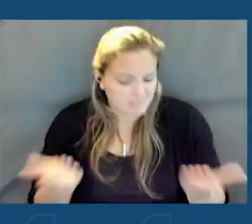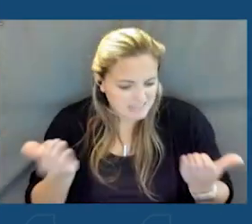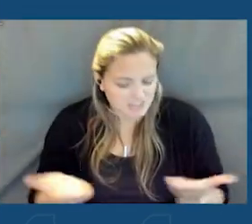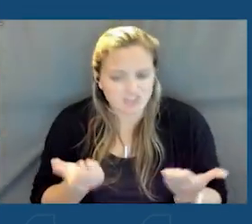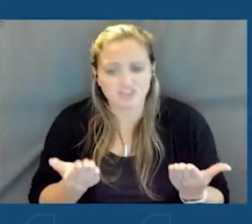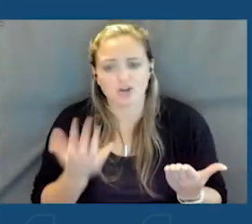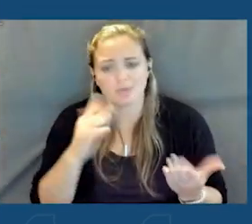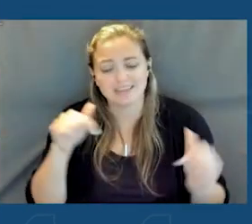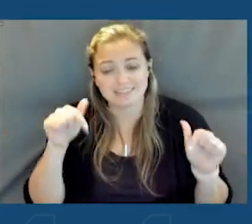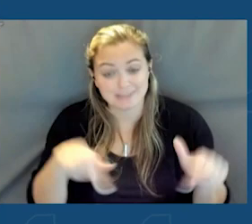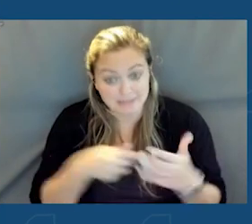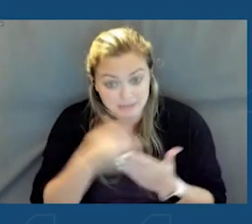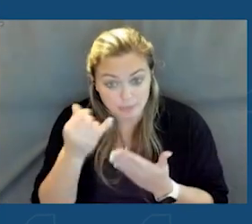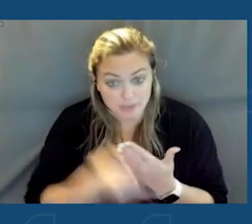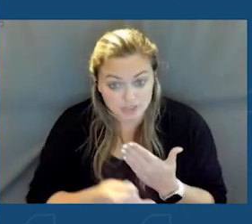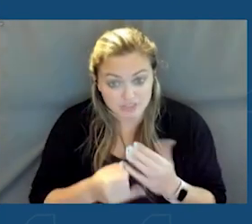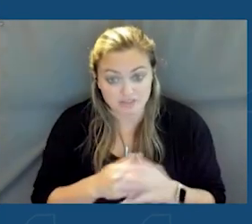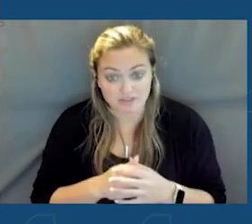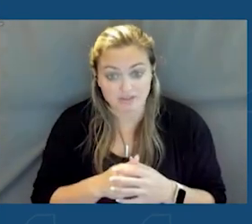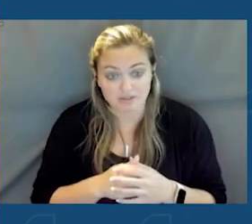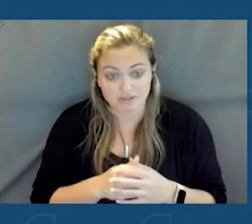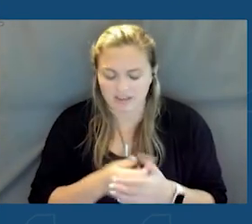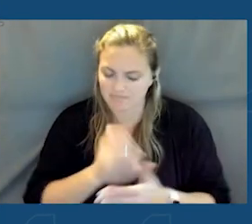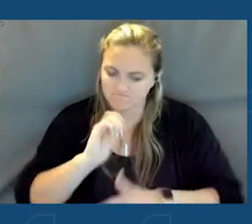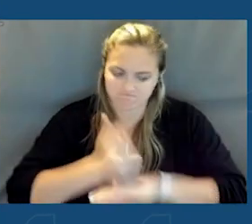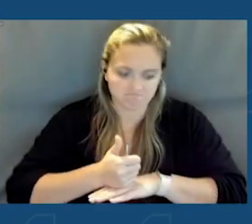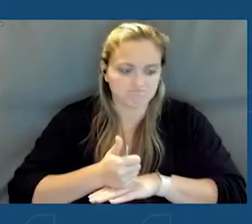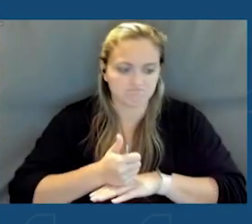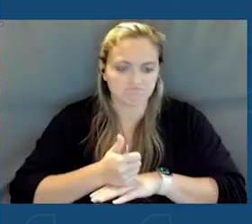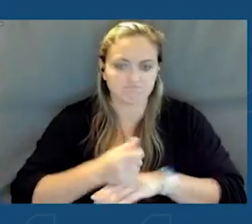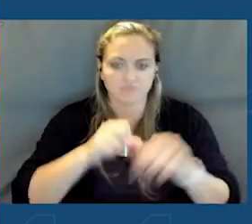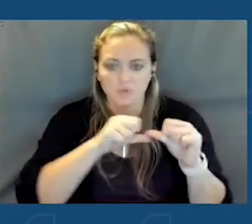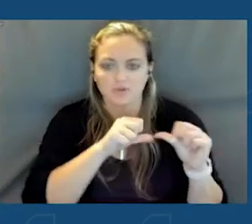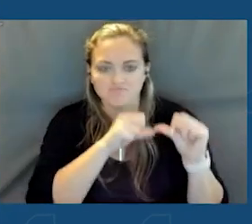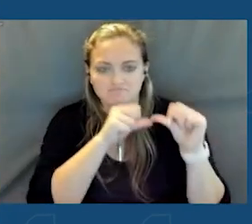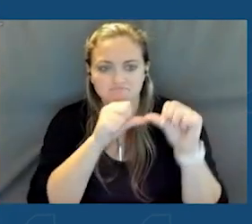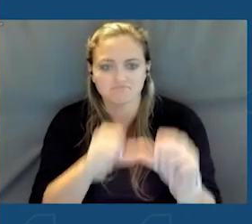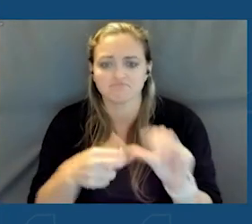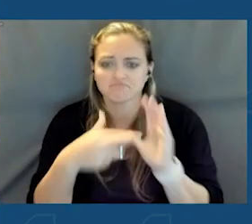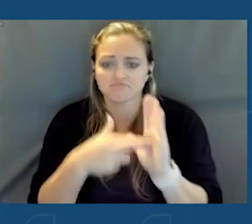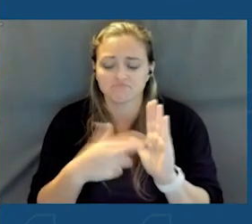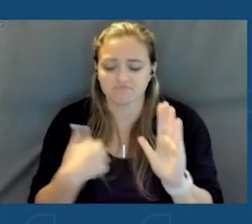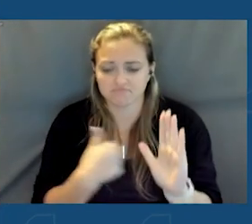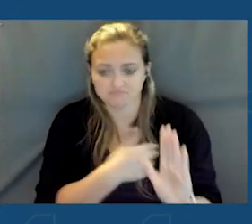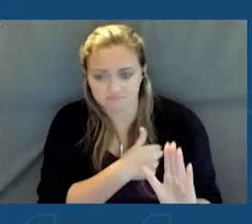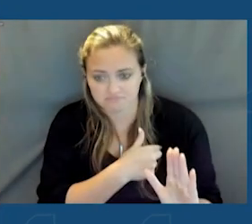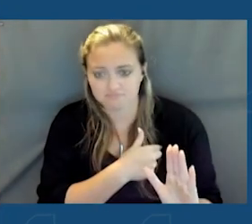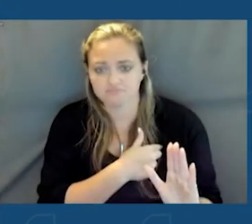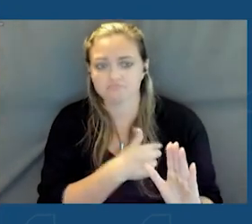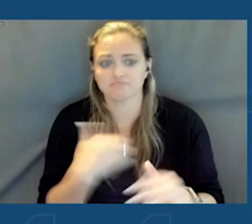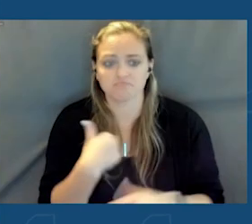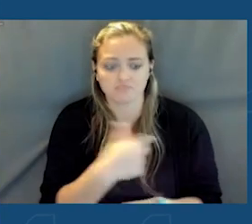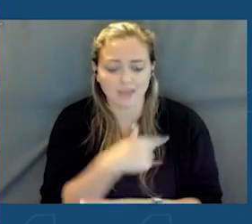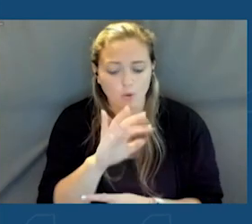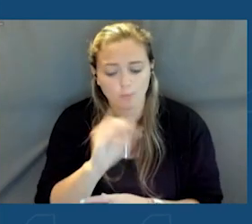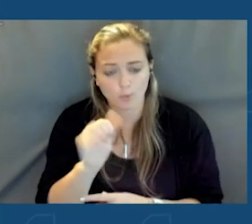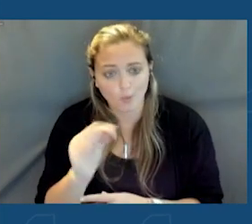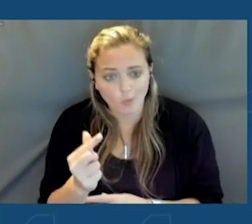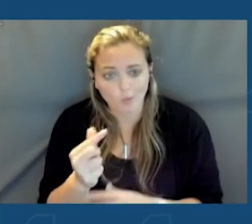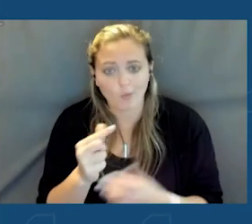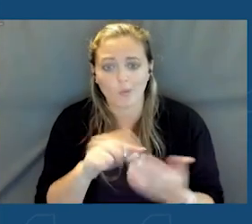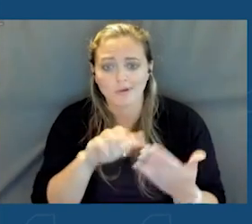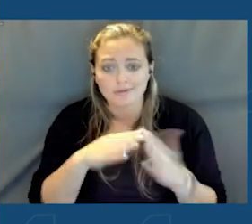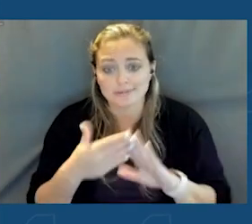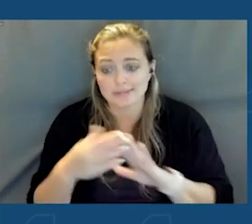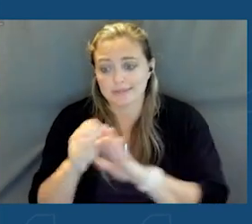this project is a landmark that will stand to represent us and our borough, our city, state,